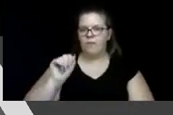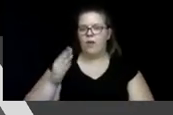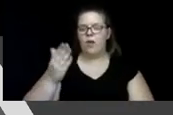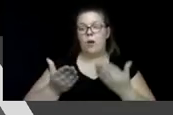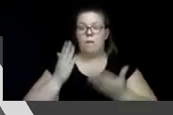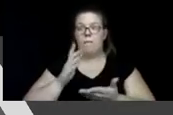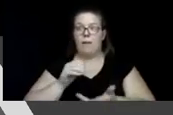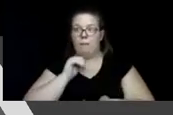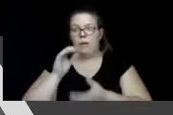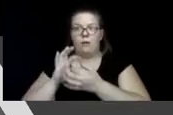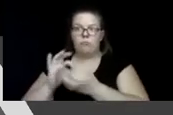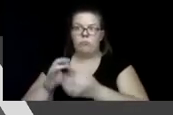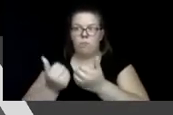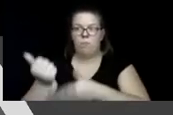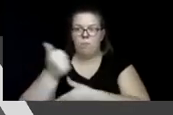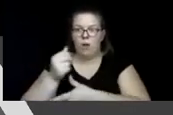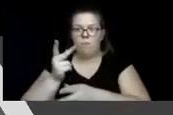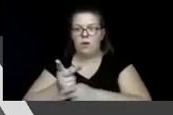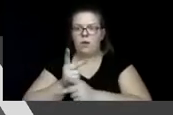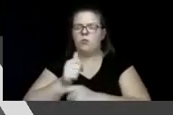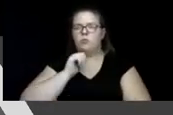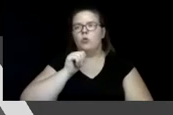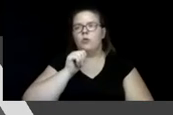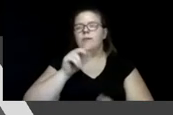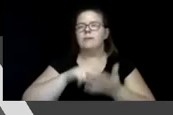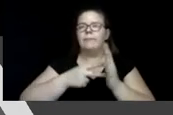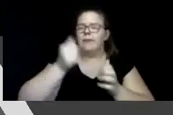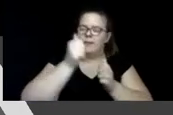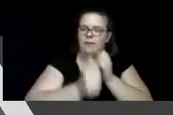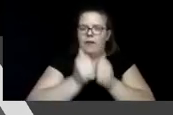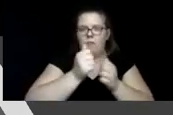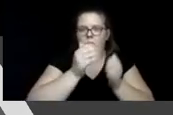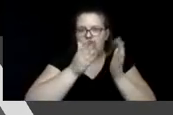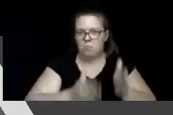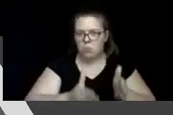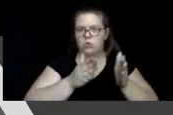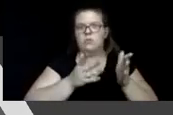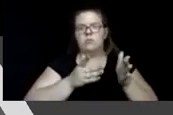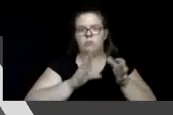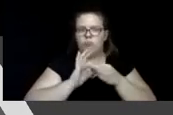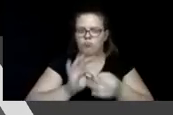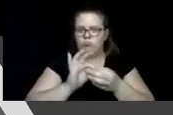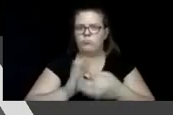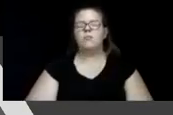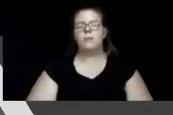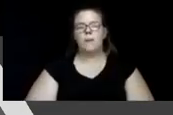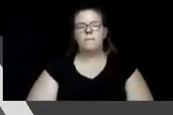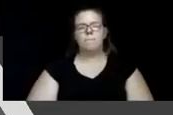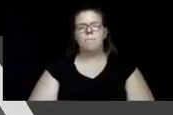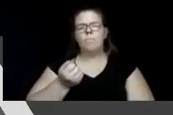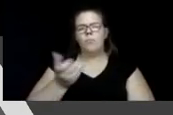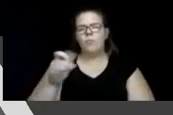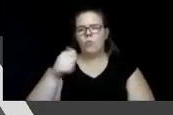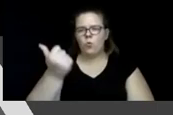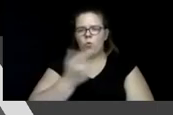primary care. So it's not as if every single person is getting called. A couple other programs that we have at